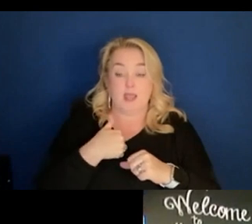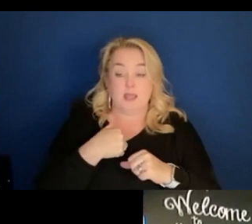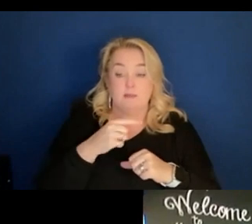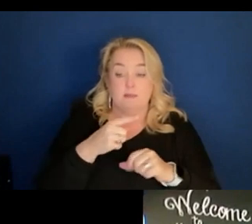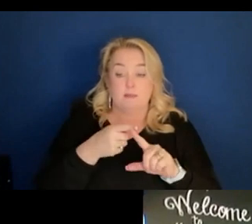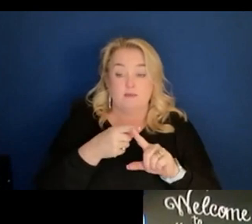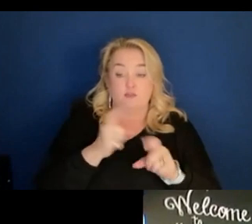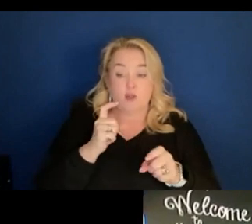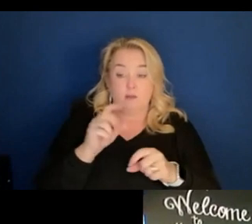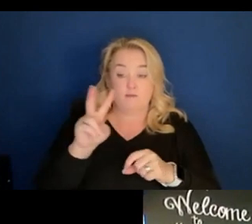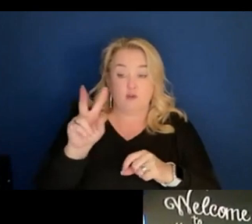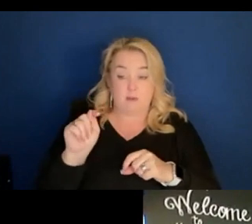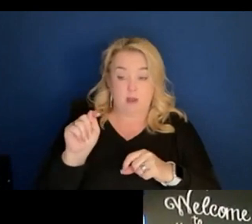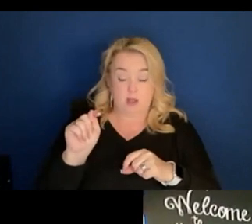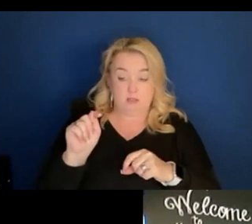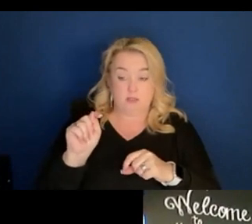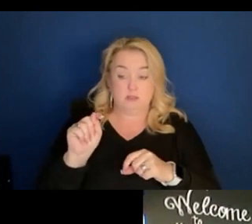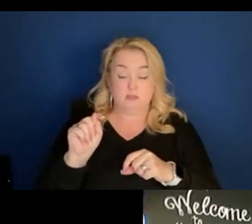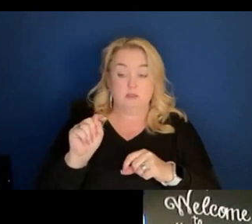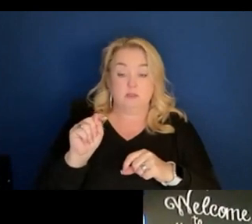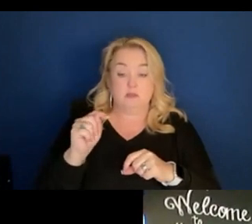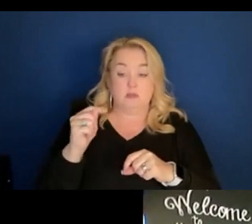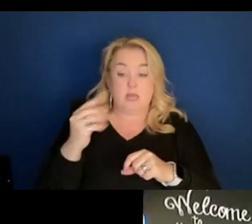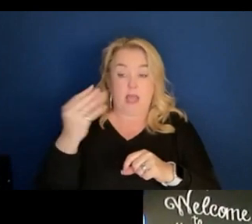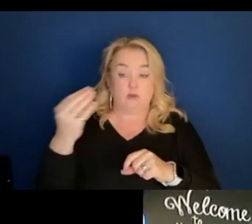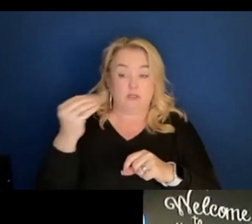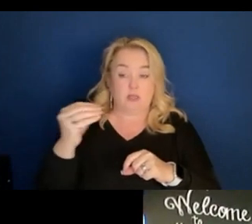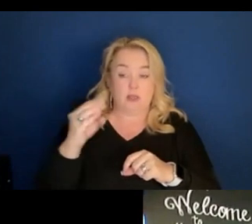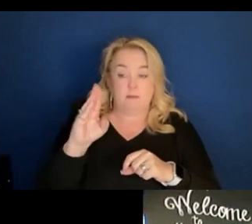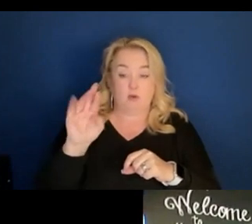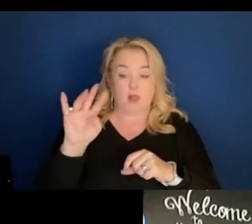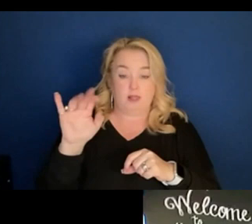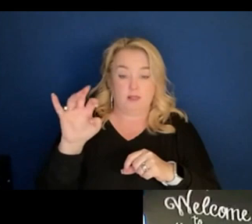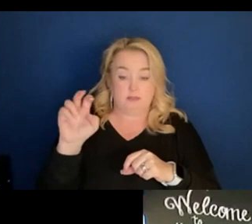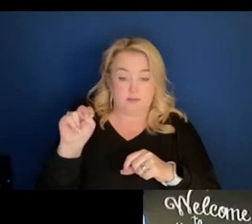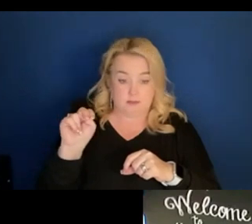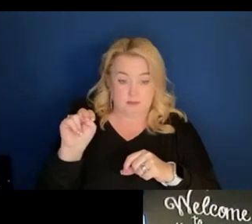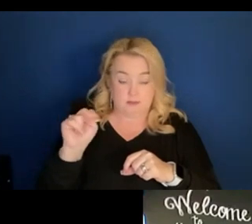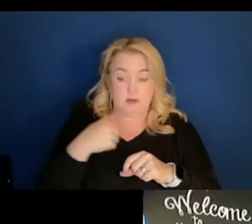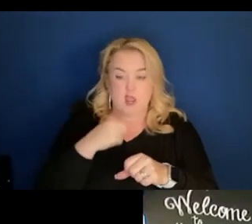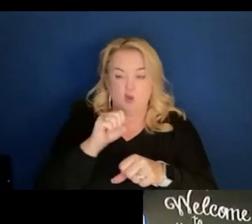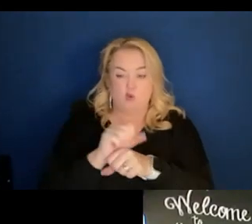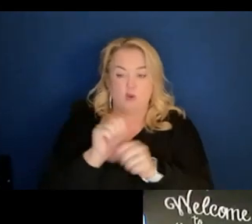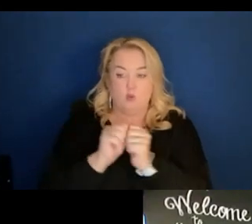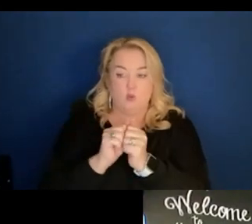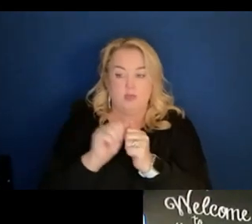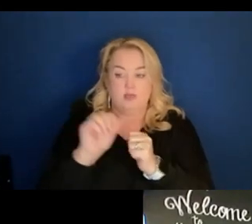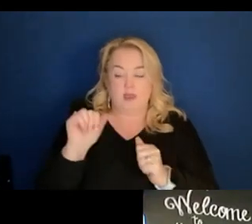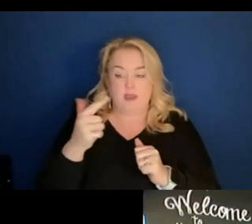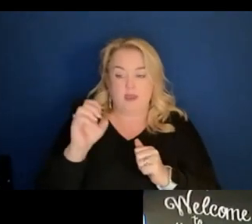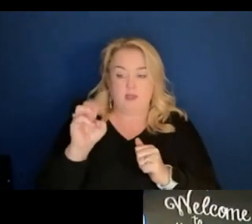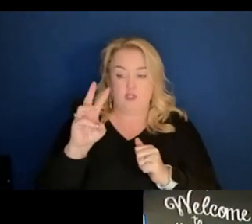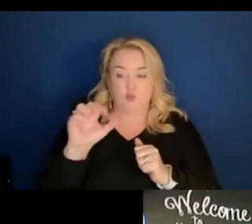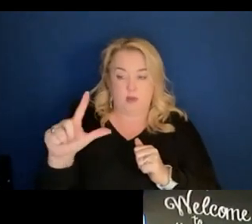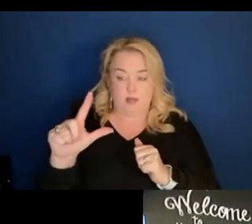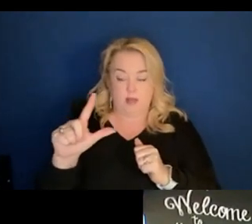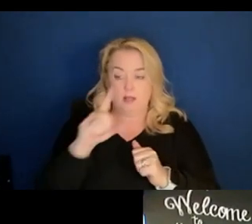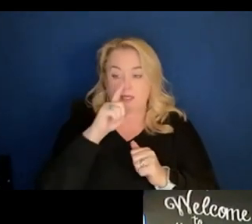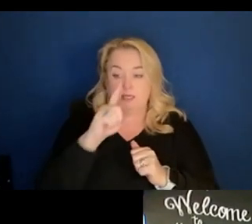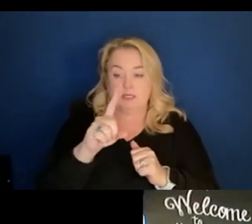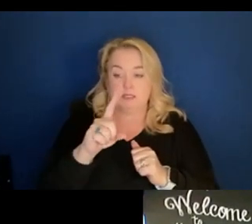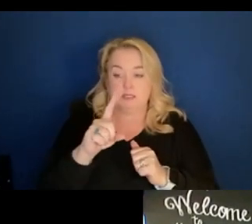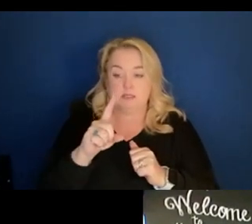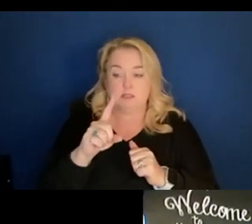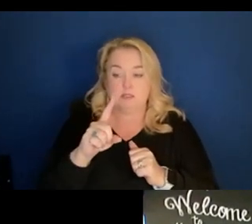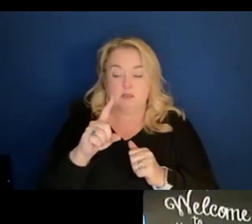to you from Vermont, from just outside of Burlington. And I work with an organization called AgeWell, which is an area agency